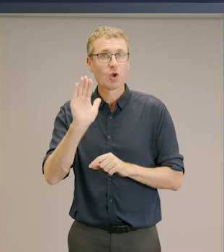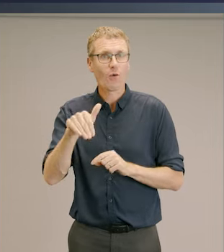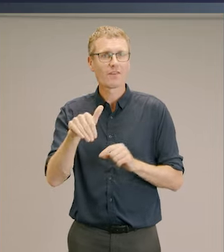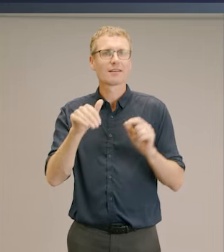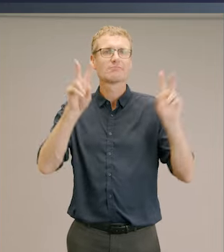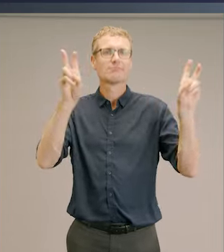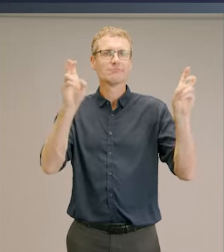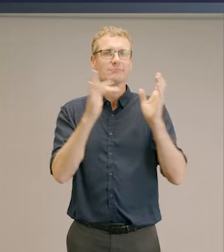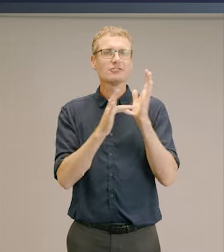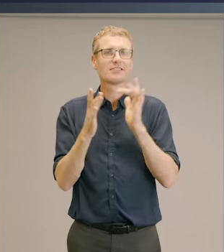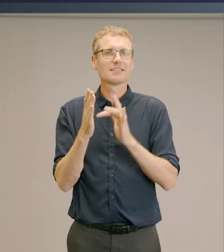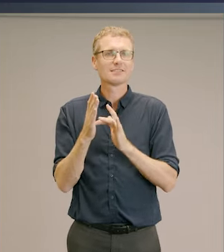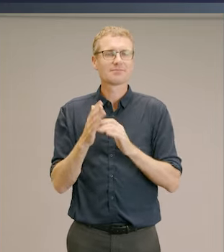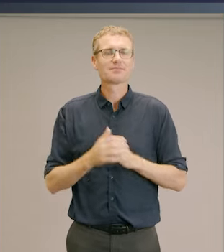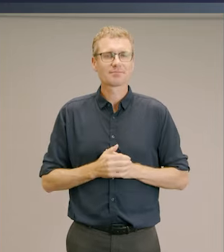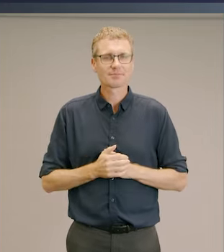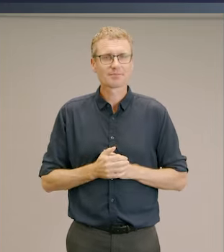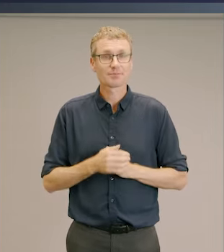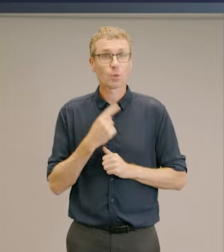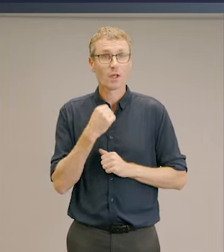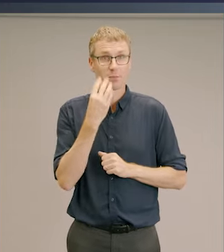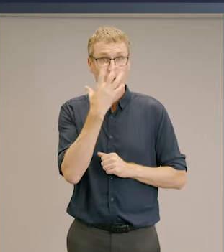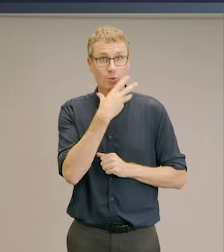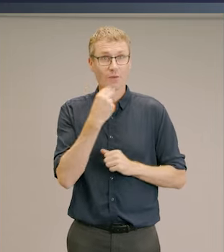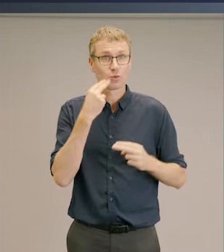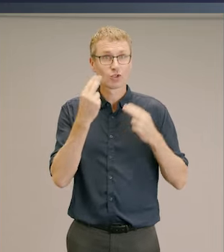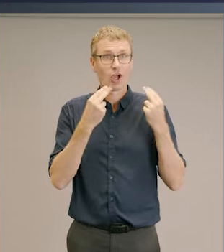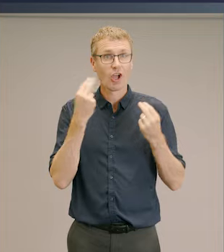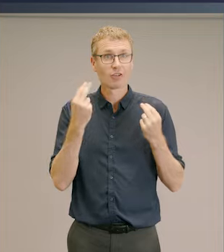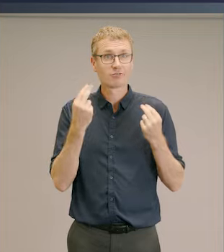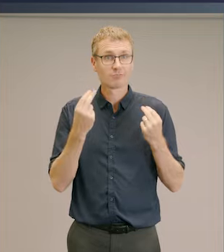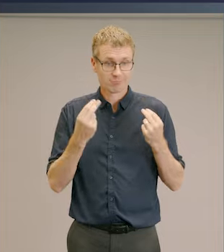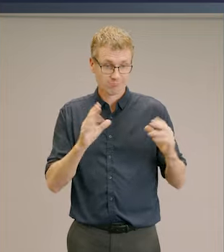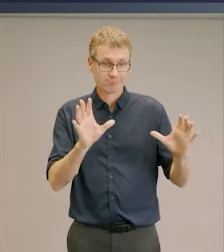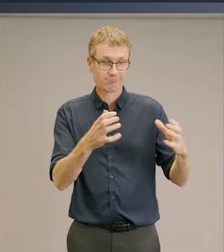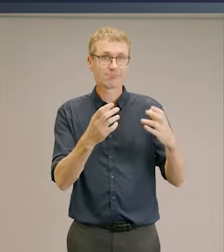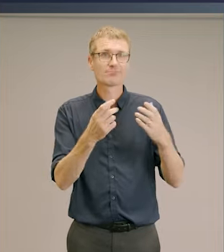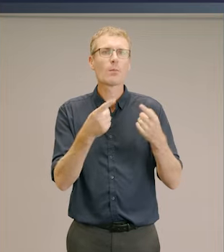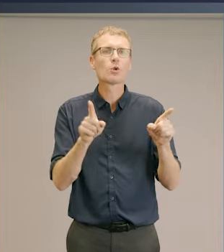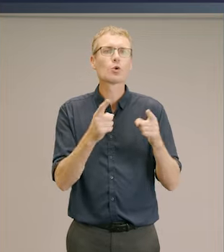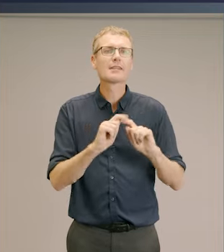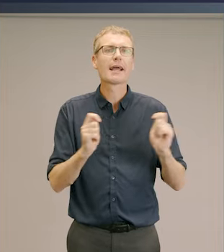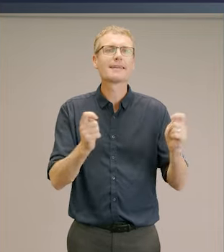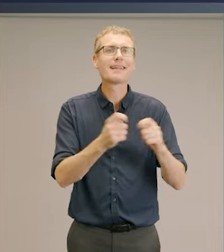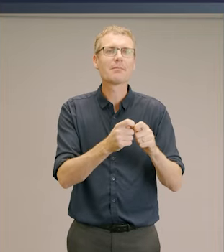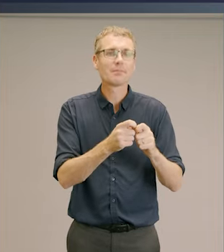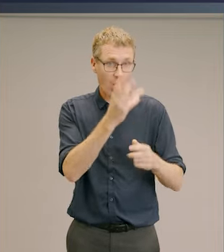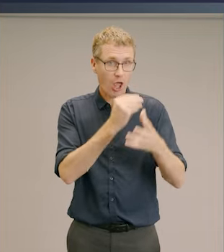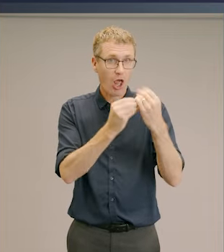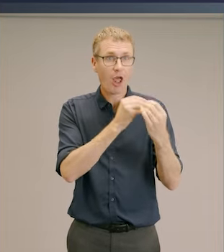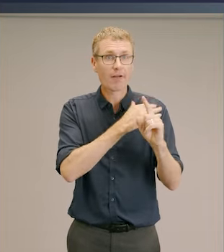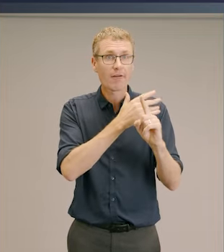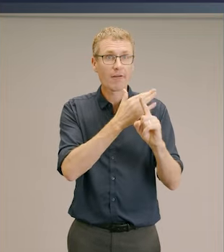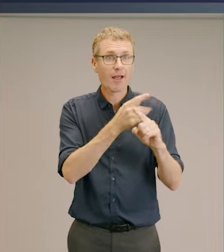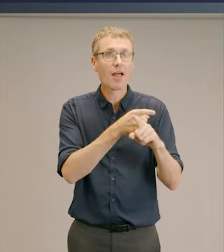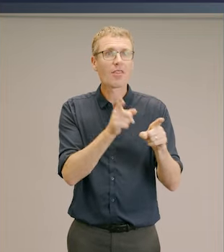We've come to the end of our series about Jesus of Nazareth. And there's a really beautiful song that our team